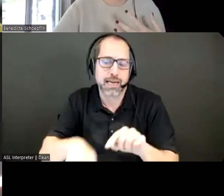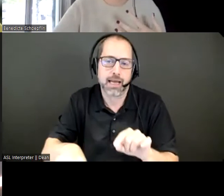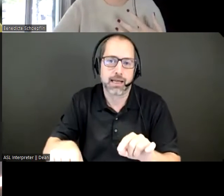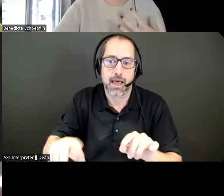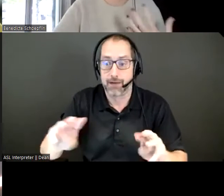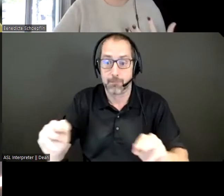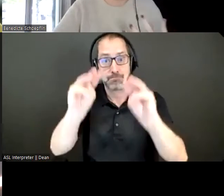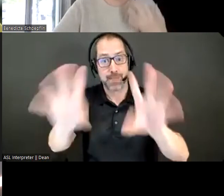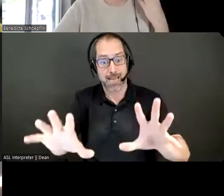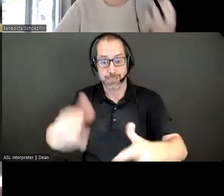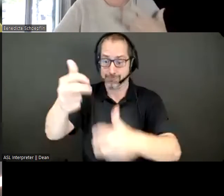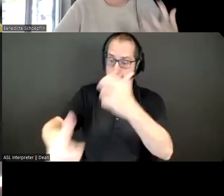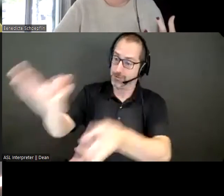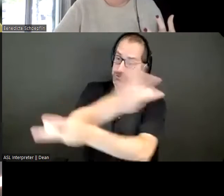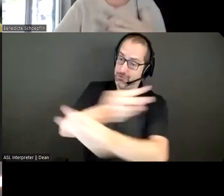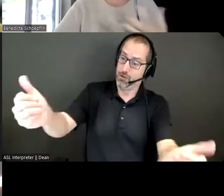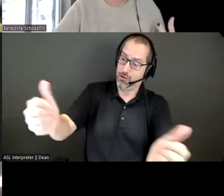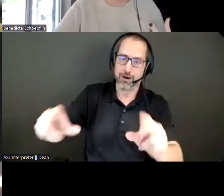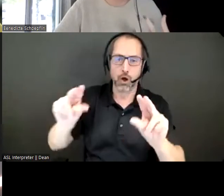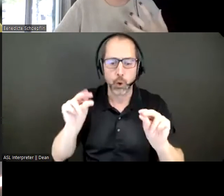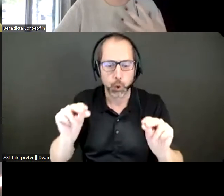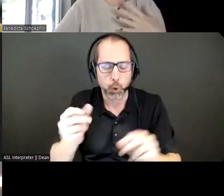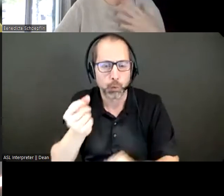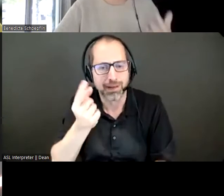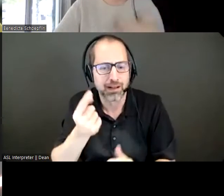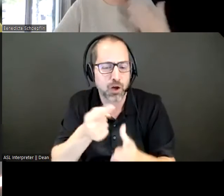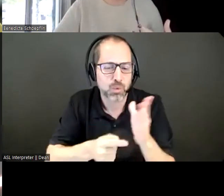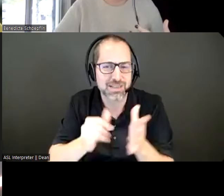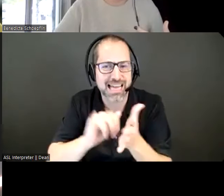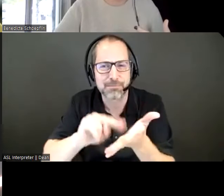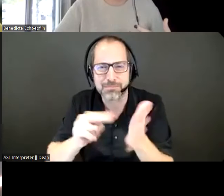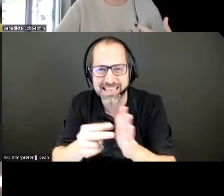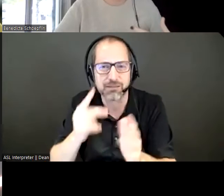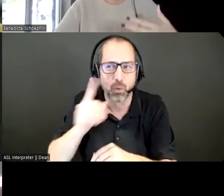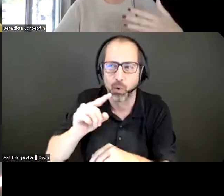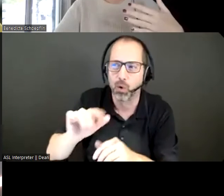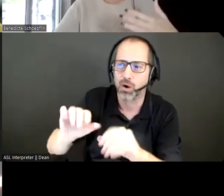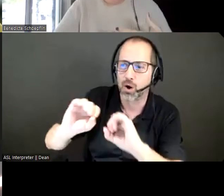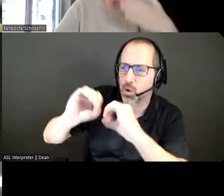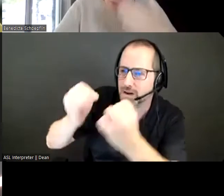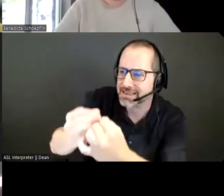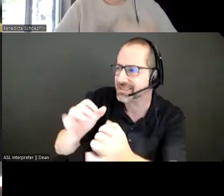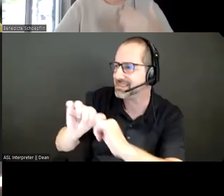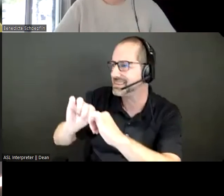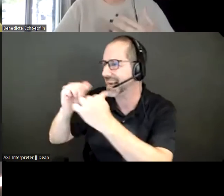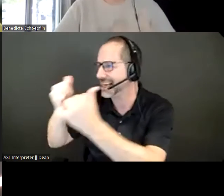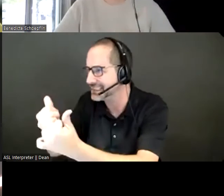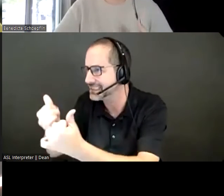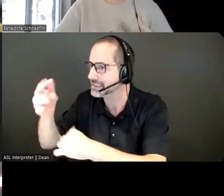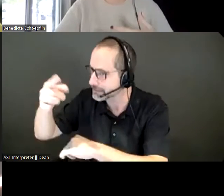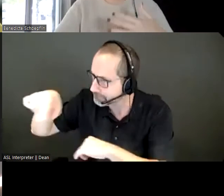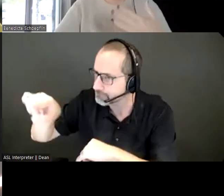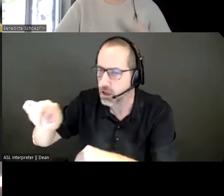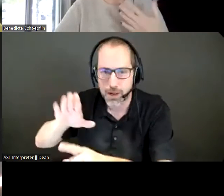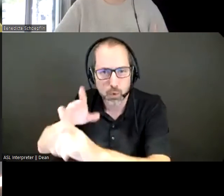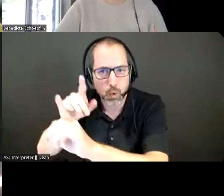what does that mean? Like what you just talked about, what does that mean for agencies and organizations that are meaning and hoping to